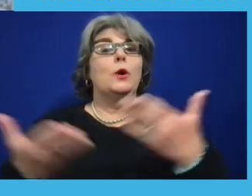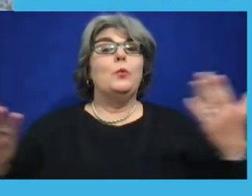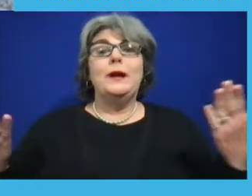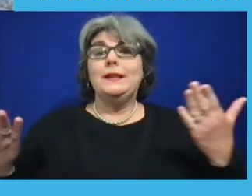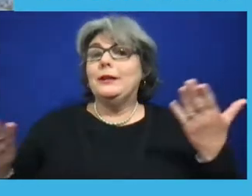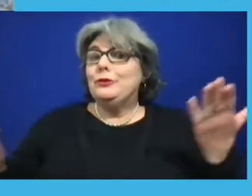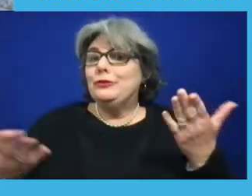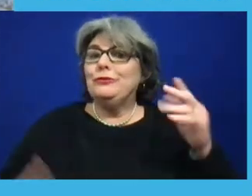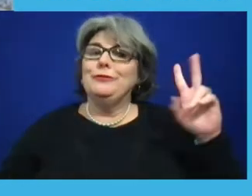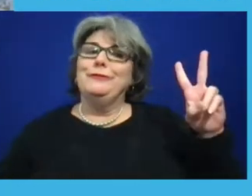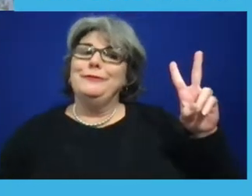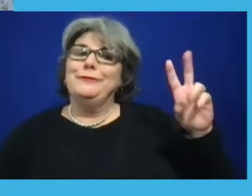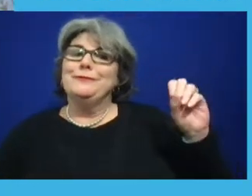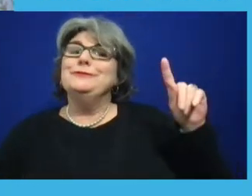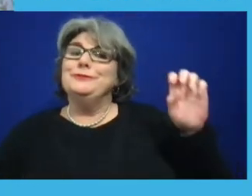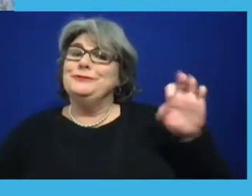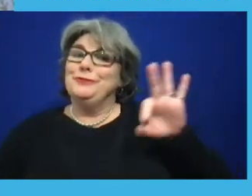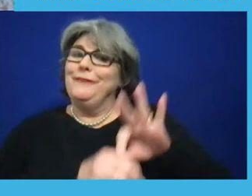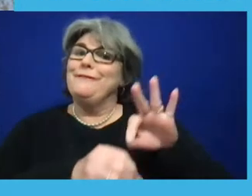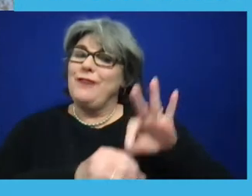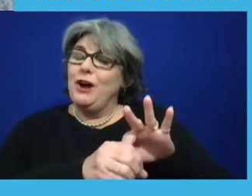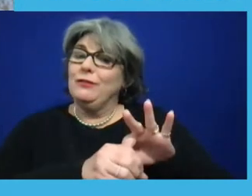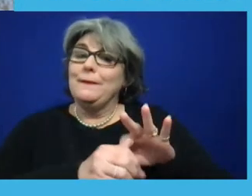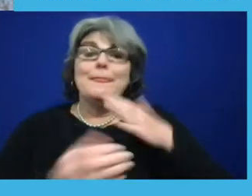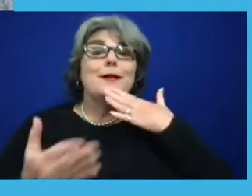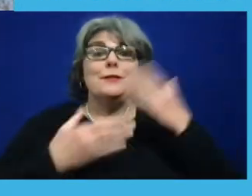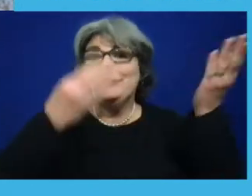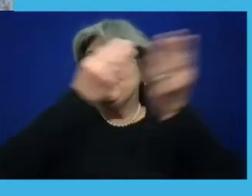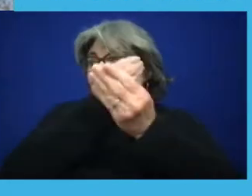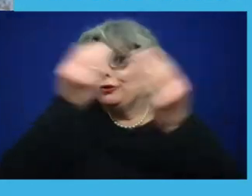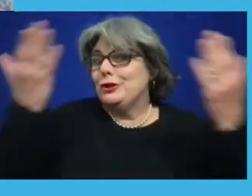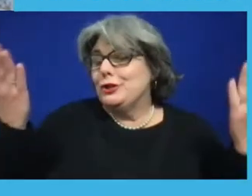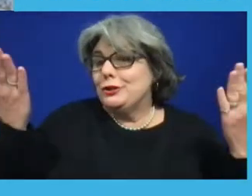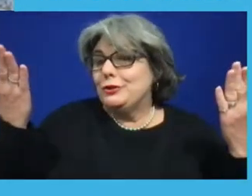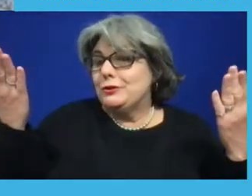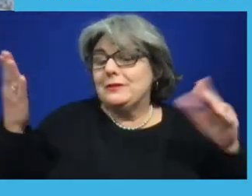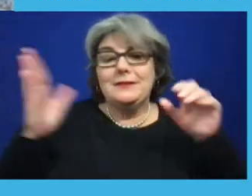And so here's the word. We need everybody to vote.